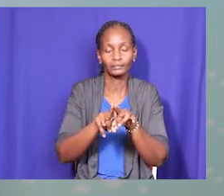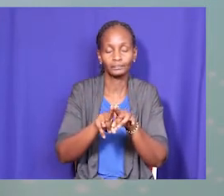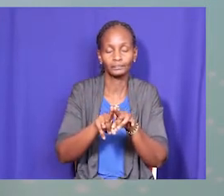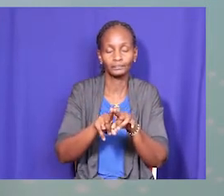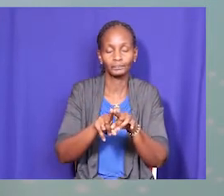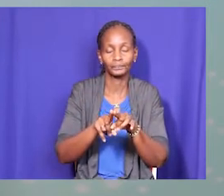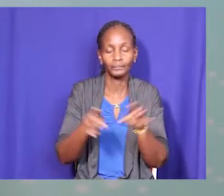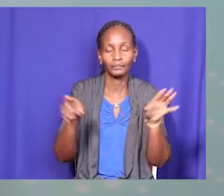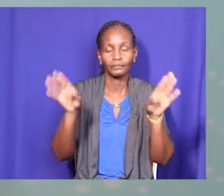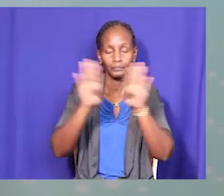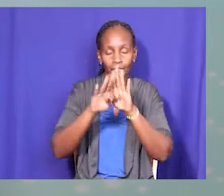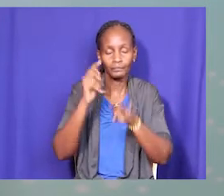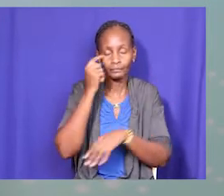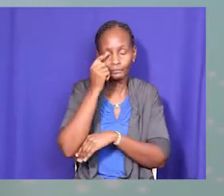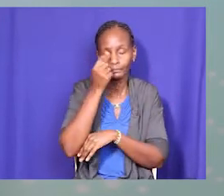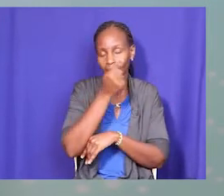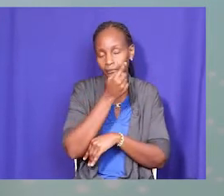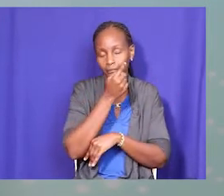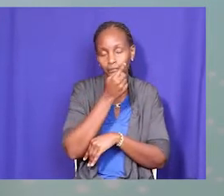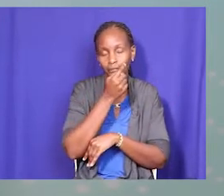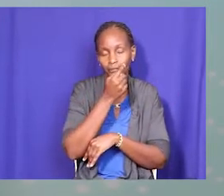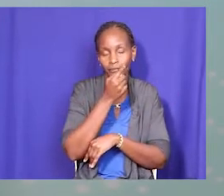Close your eyes.